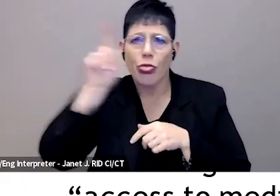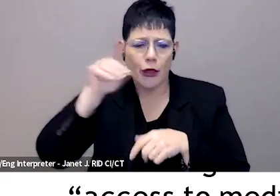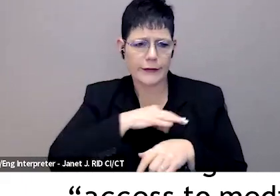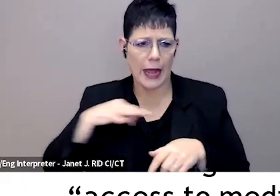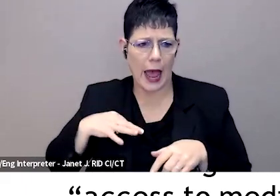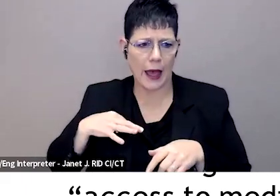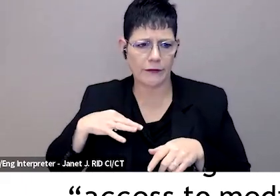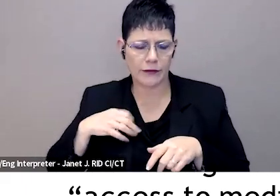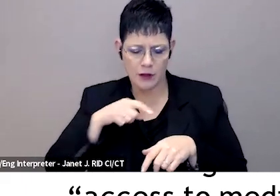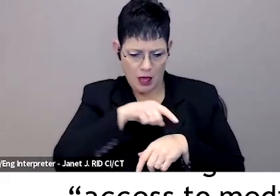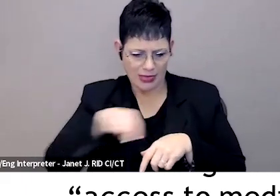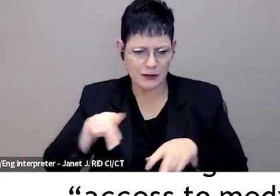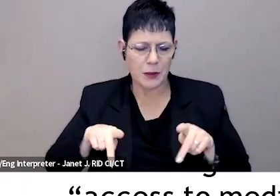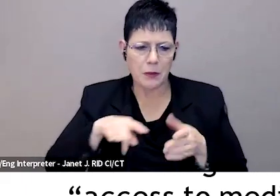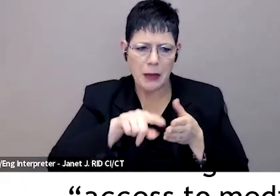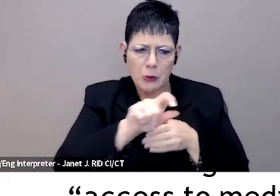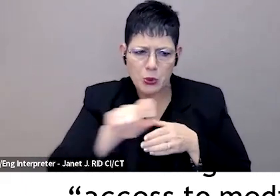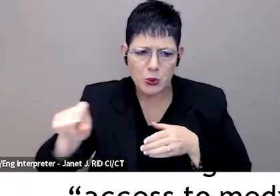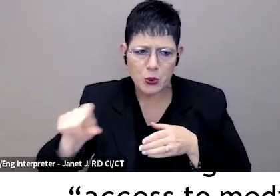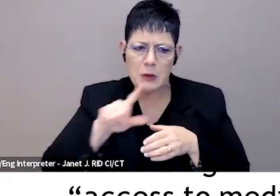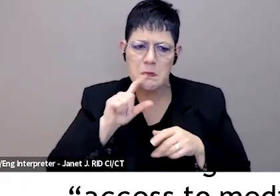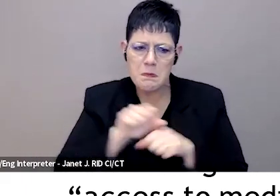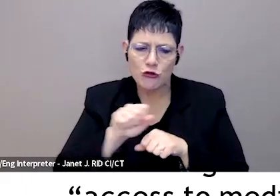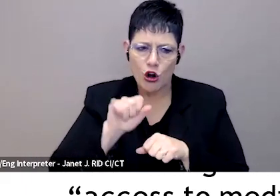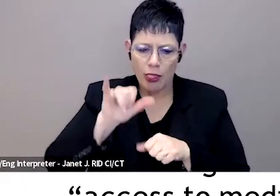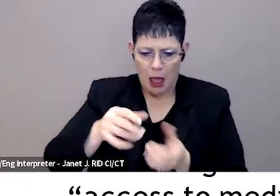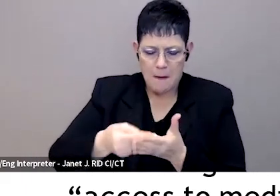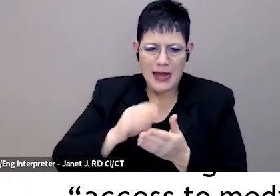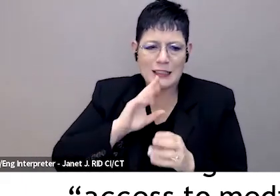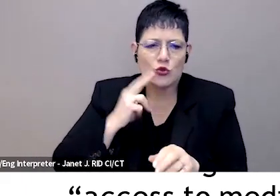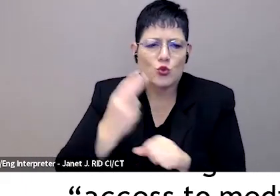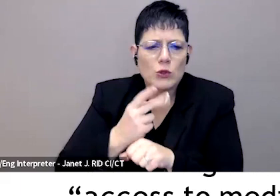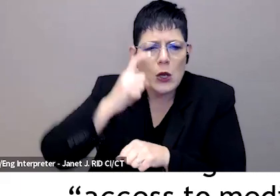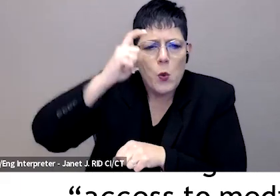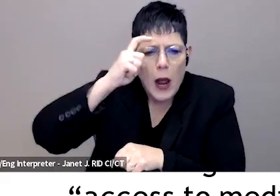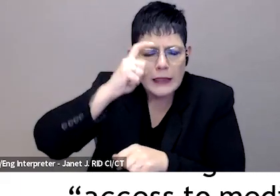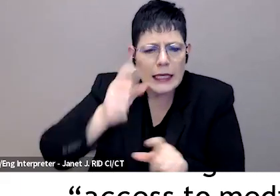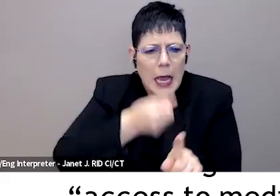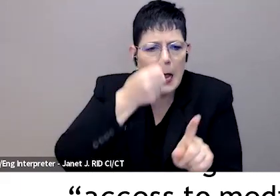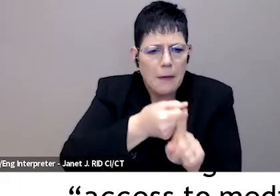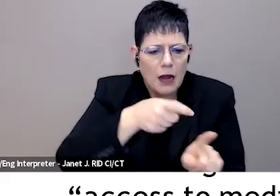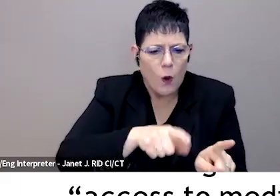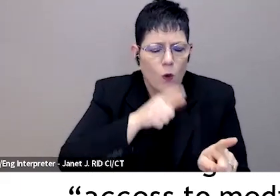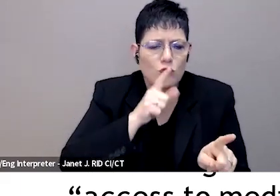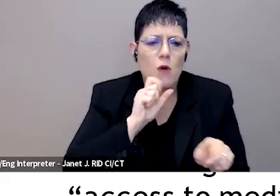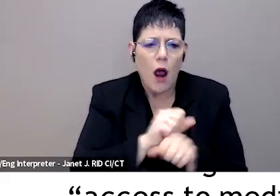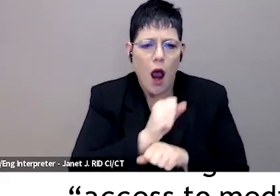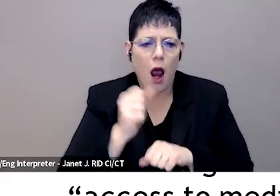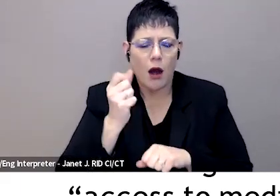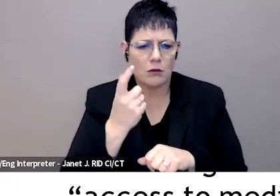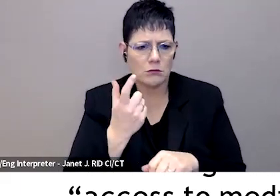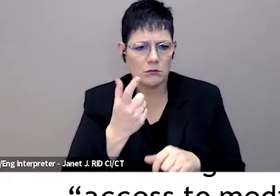that the public money is going into the system is actually reaching the people who are the most critical ones delivering the